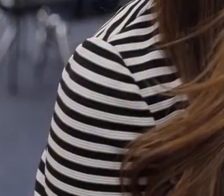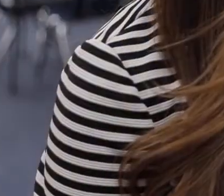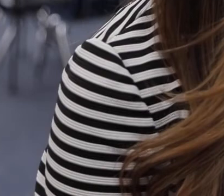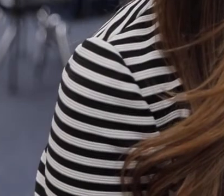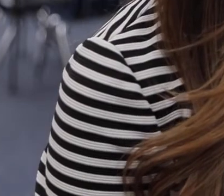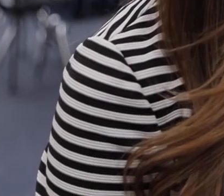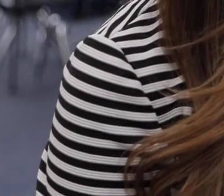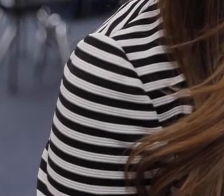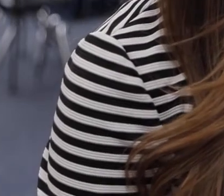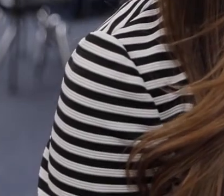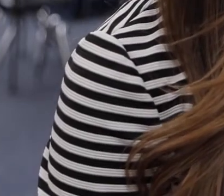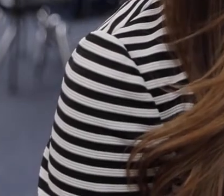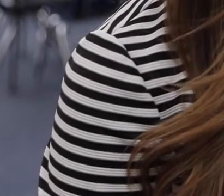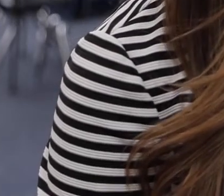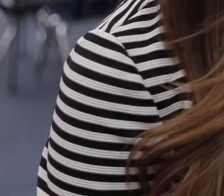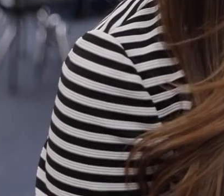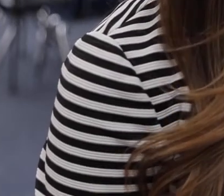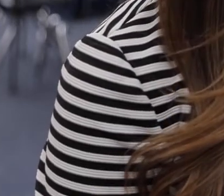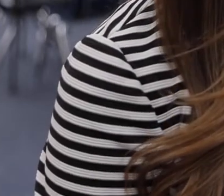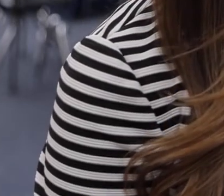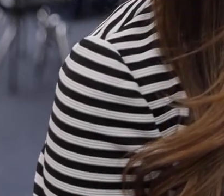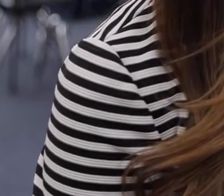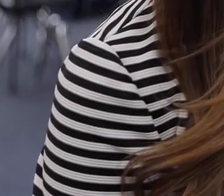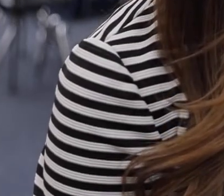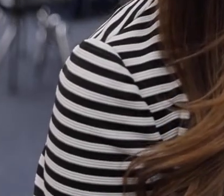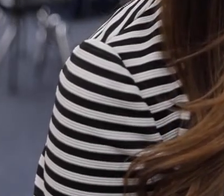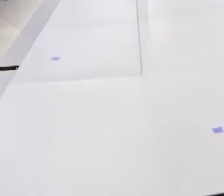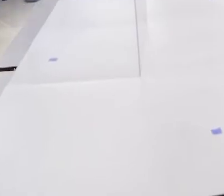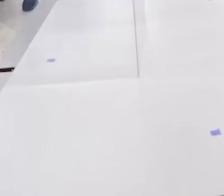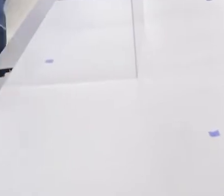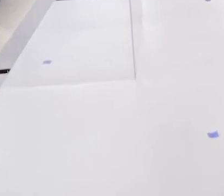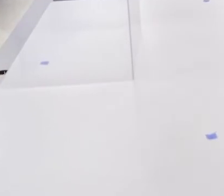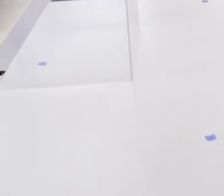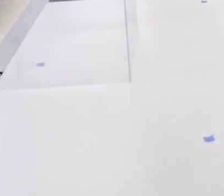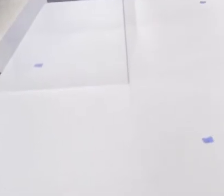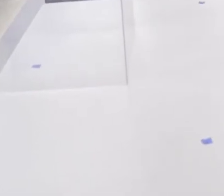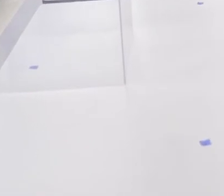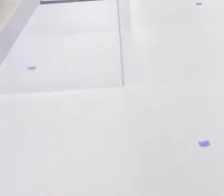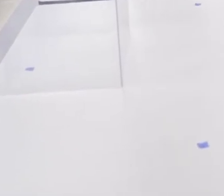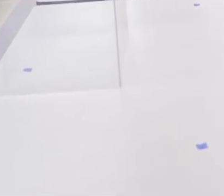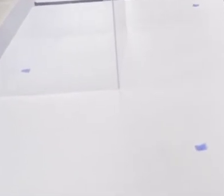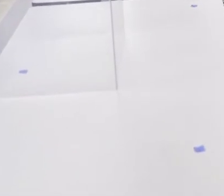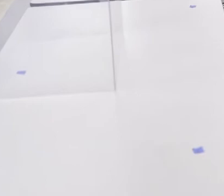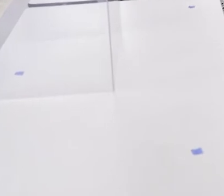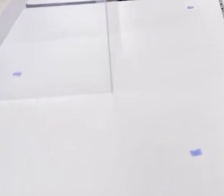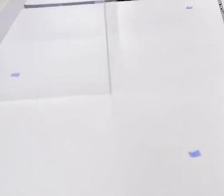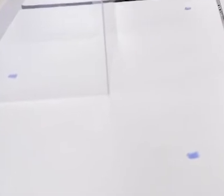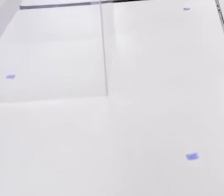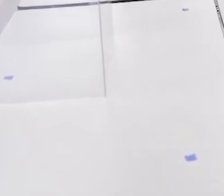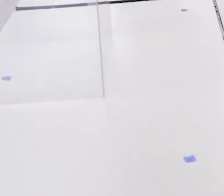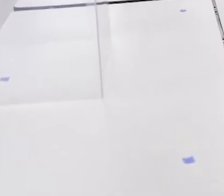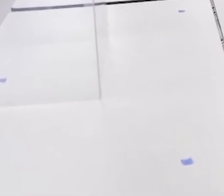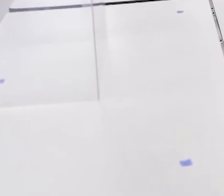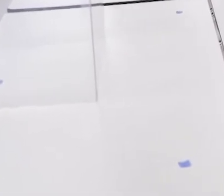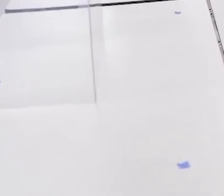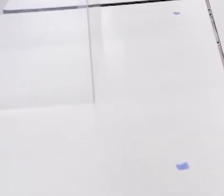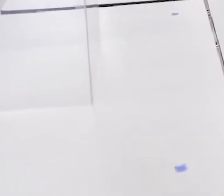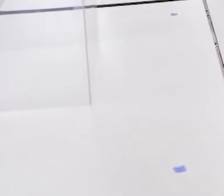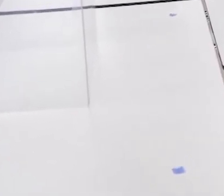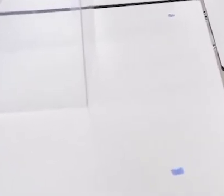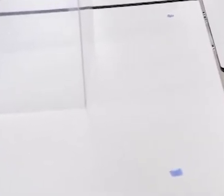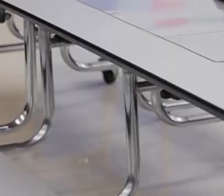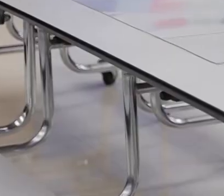Diane is the kind of person that she sees the things that other people might miss. She makes sure that our building's safe for